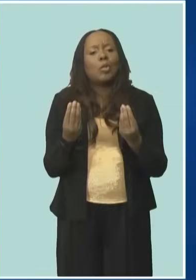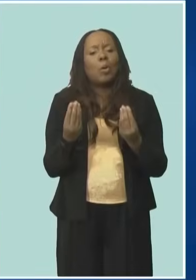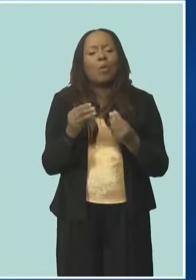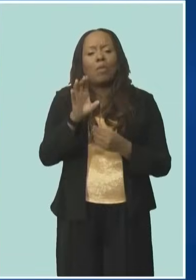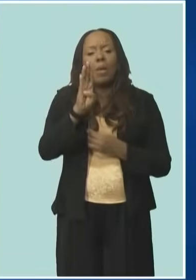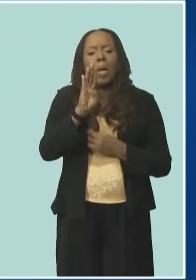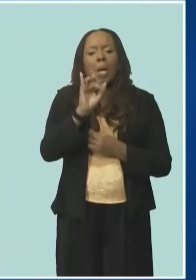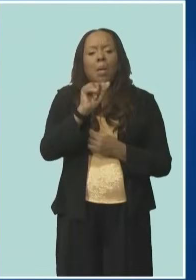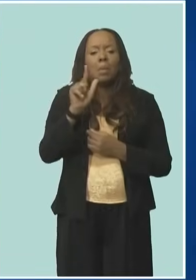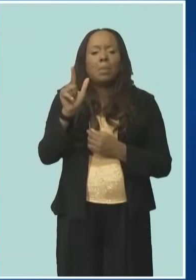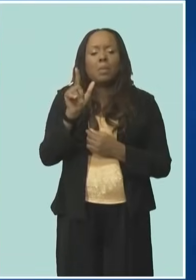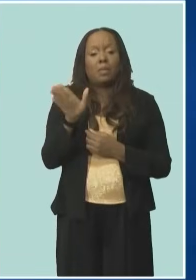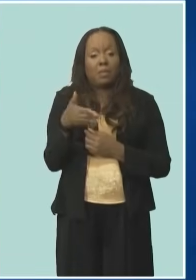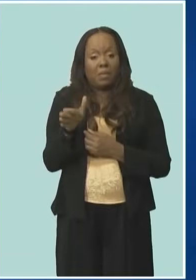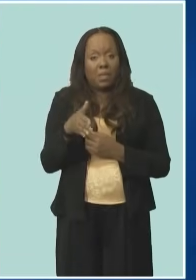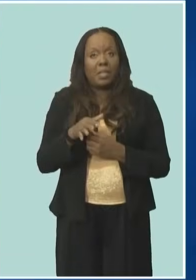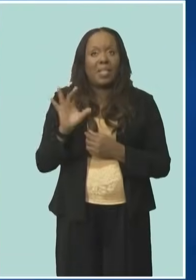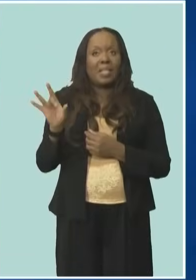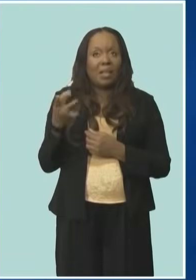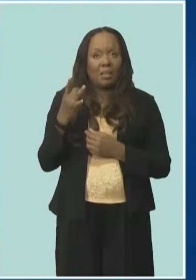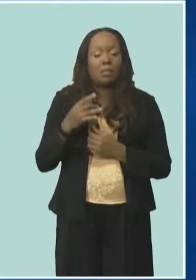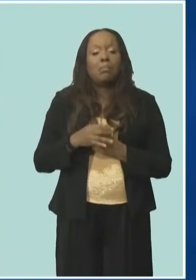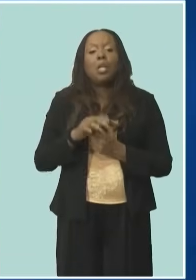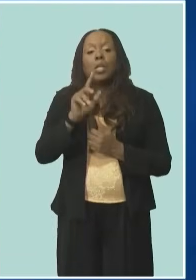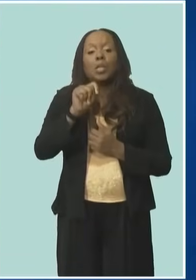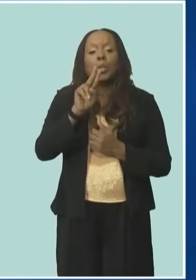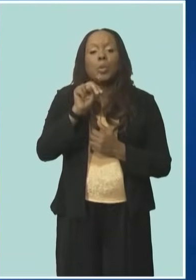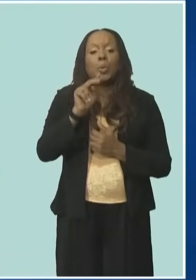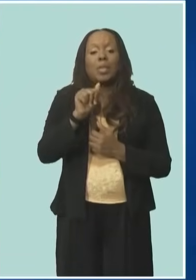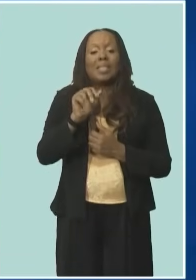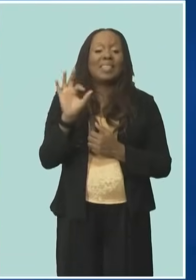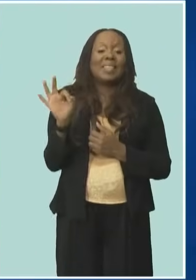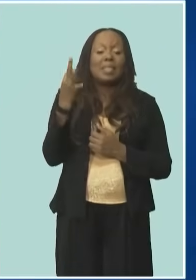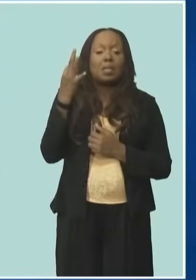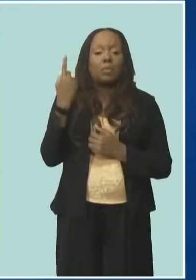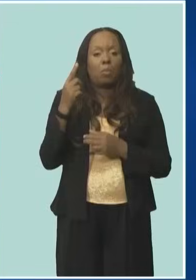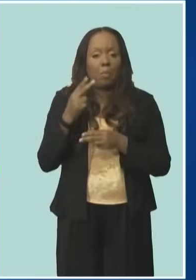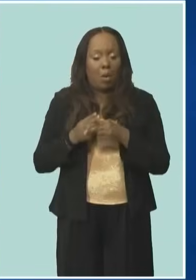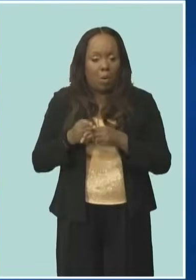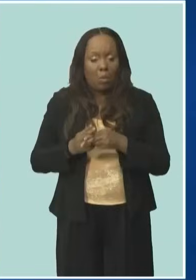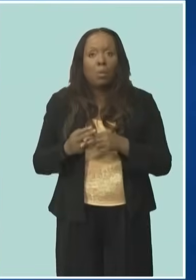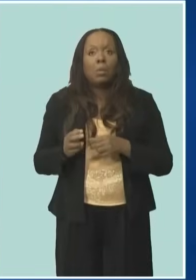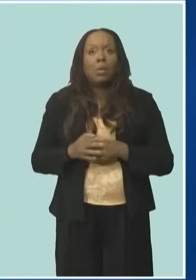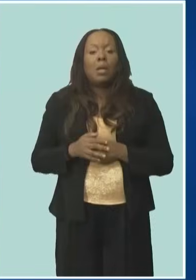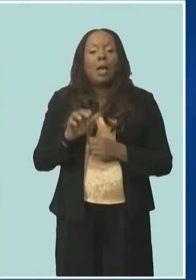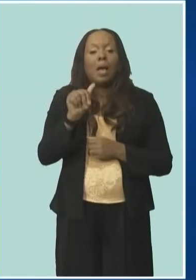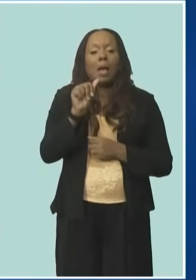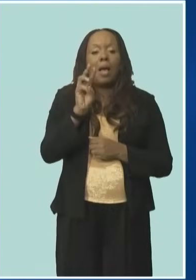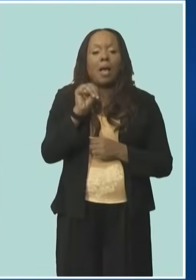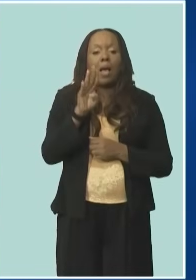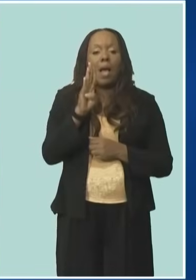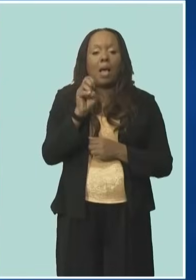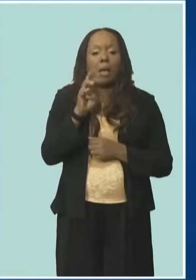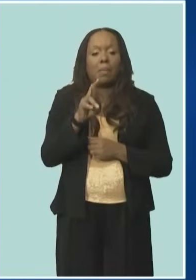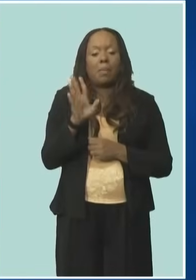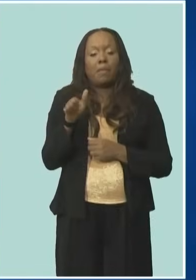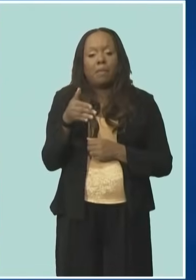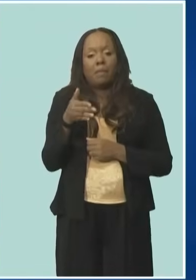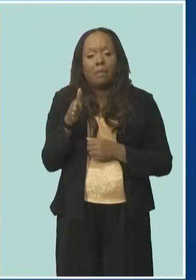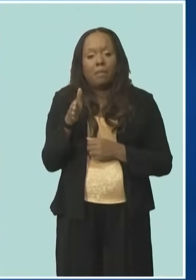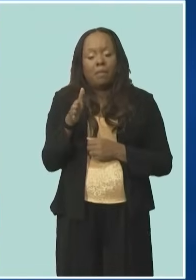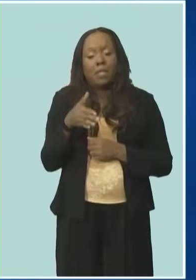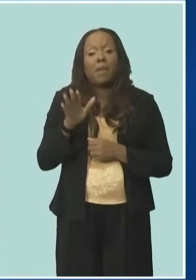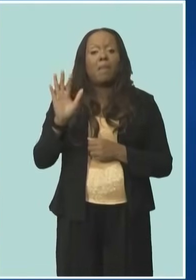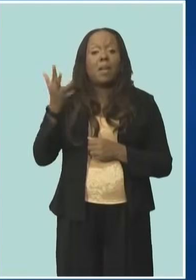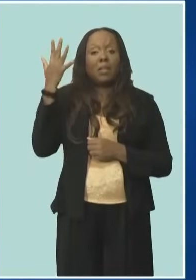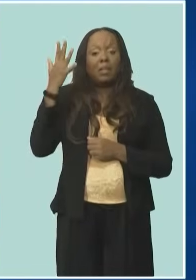selling $8 a pound. You're getting tuna, $9 a pound. You're getting a lot of amberfish going at $5 a pound, and